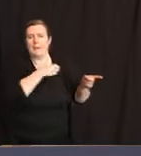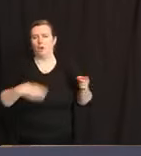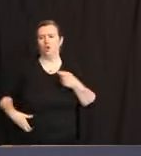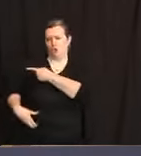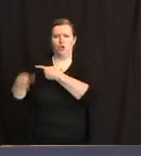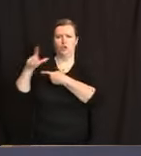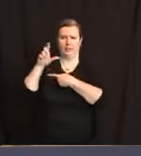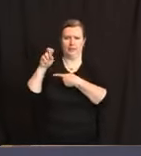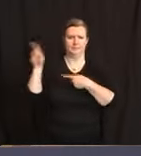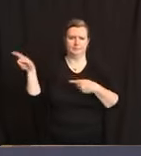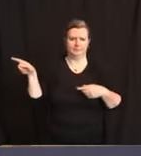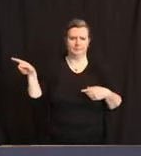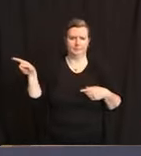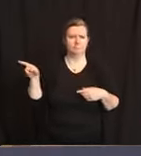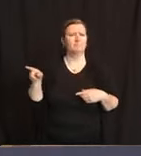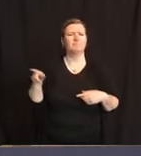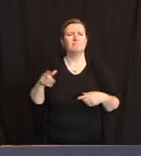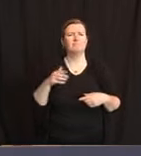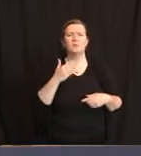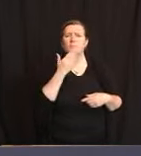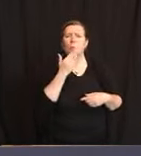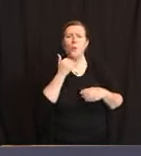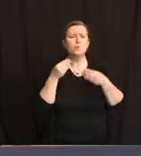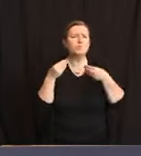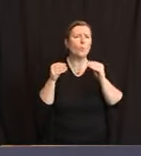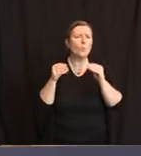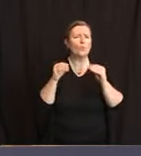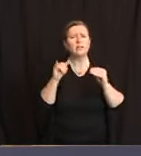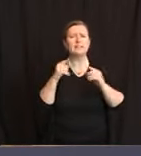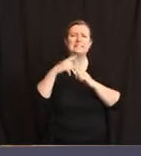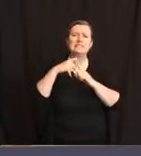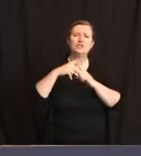shops, like the T-shirt shops, things like that? Can they